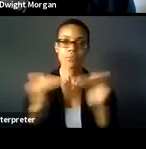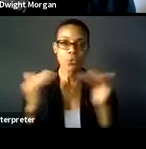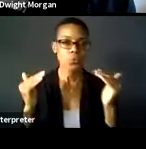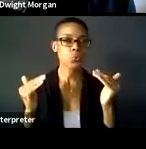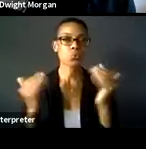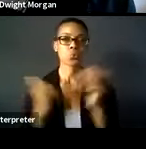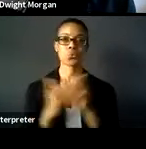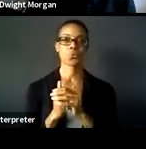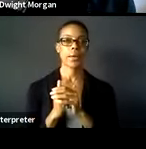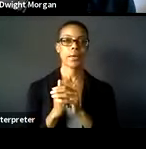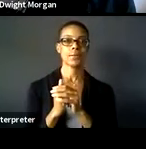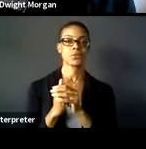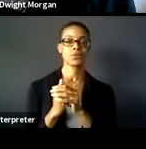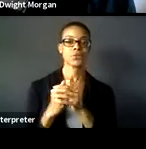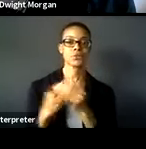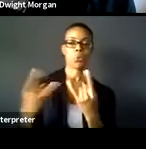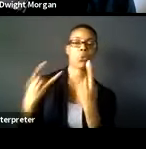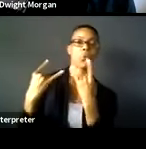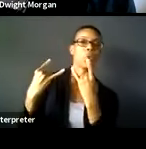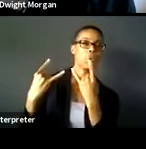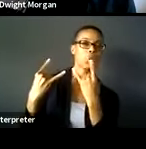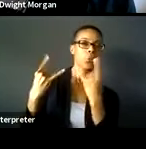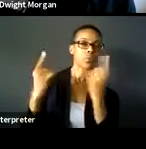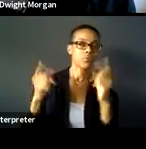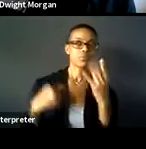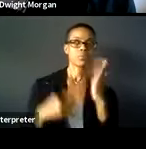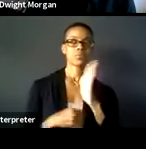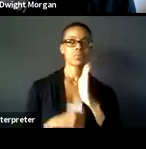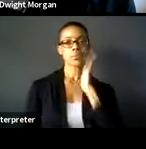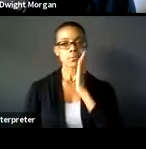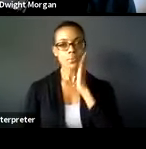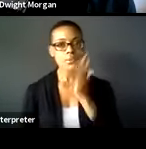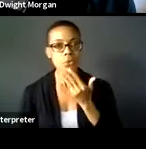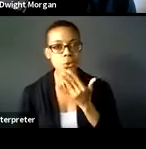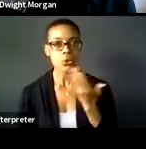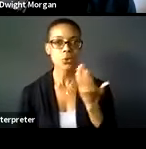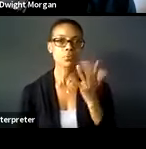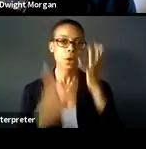downright disregard for our skin color and for our people.